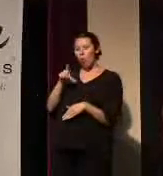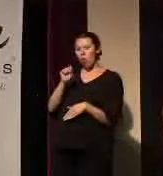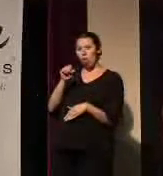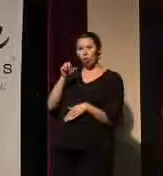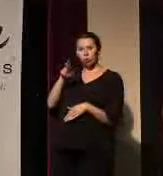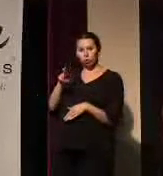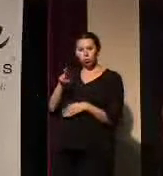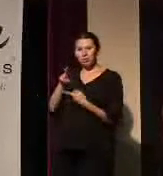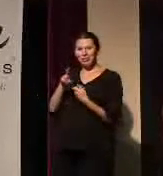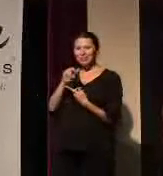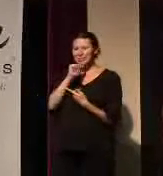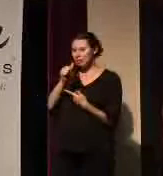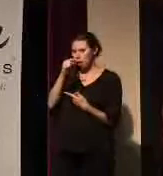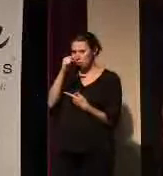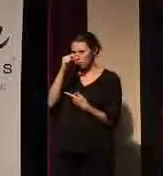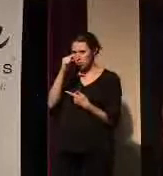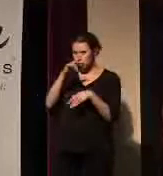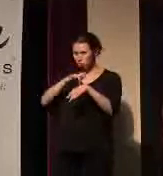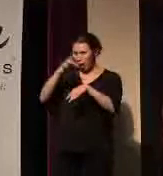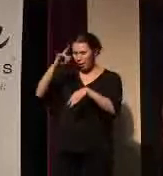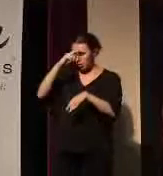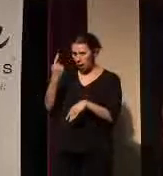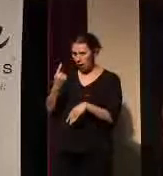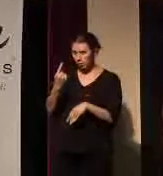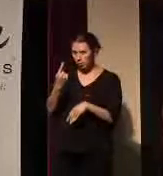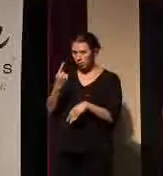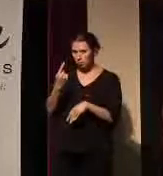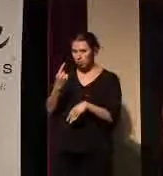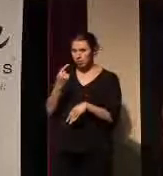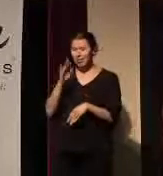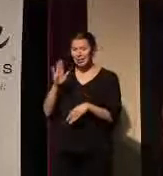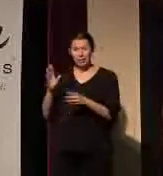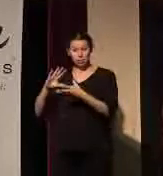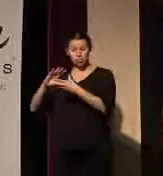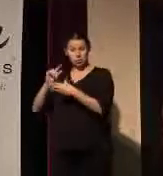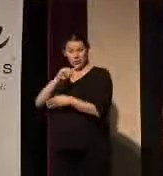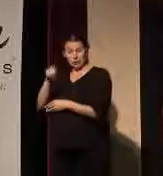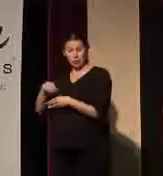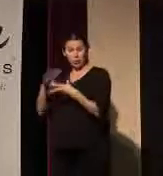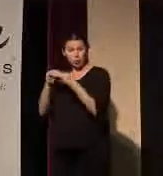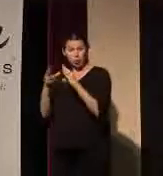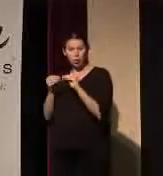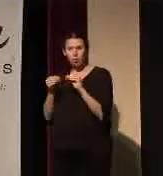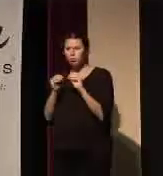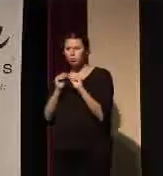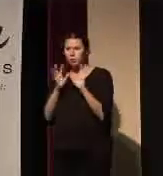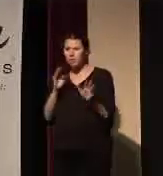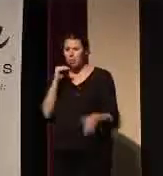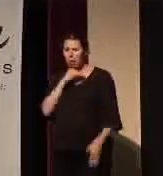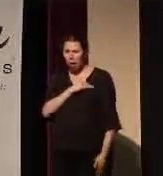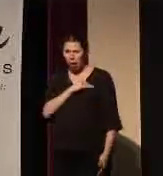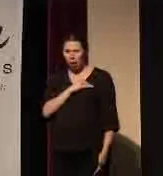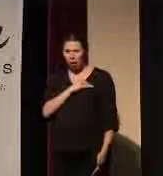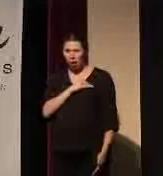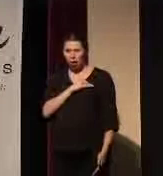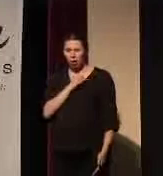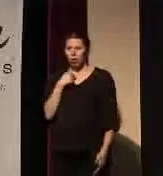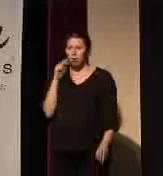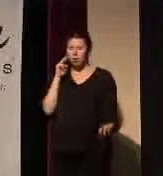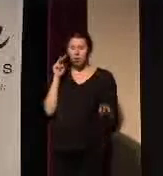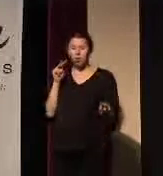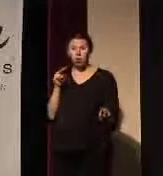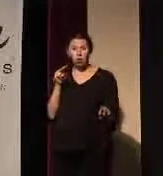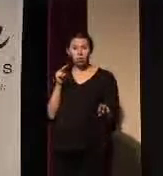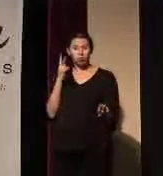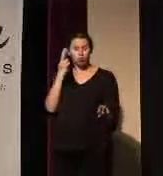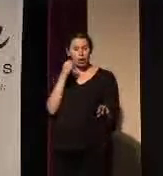was clearly a lie. Well, I was very disturbed when I noticed this in the videotape, and you know, it's one of those cases where I couldn't believe my own